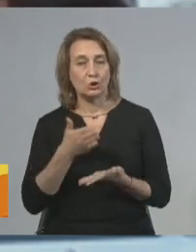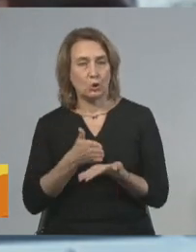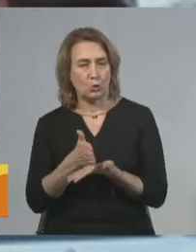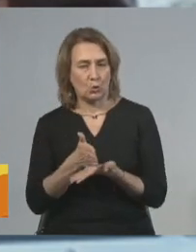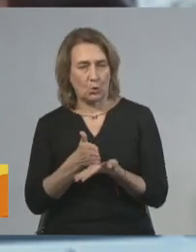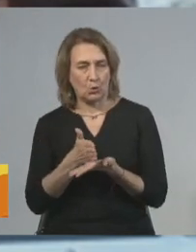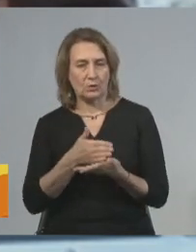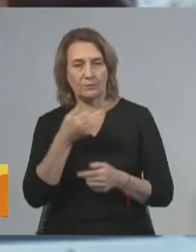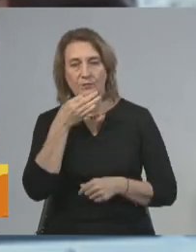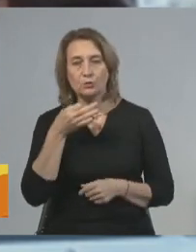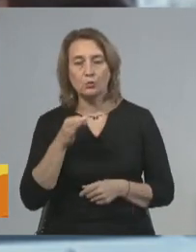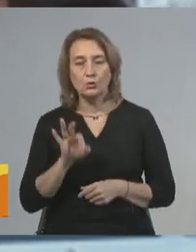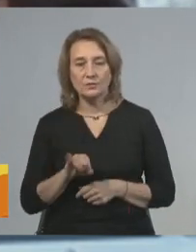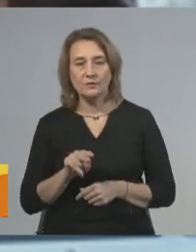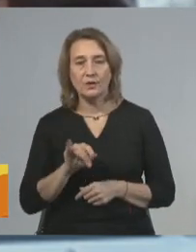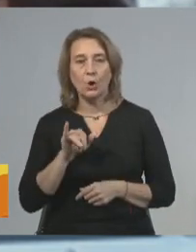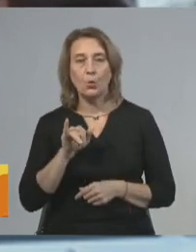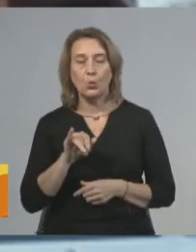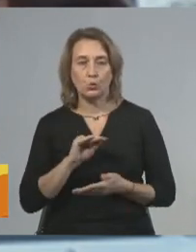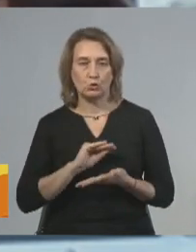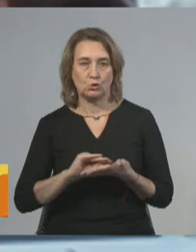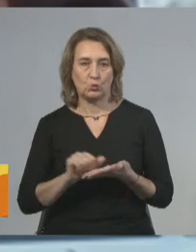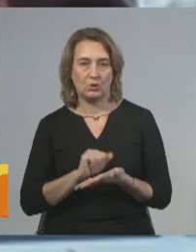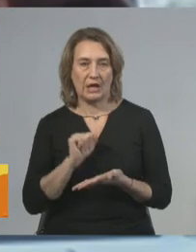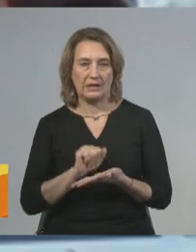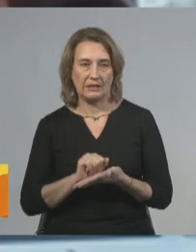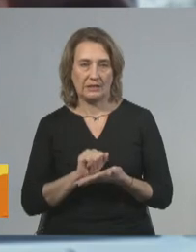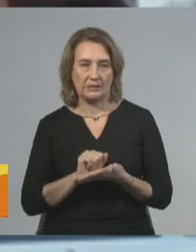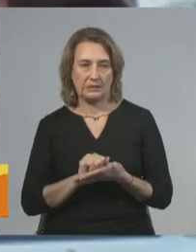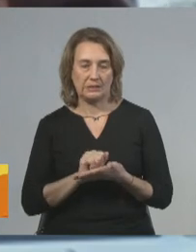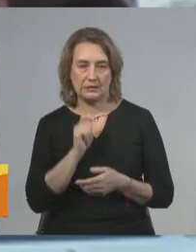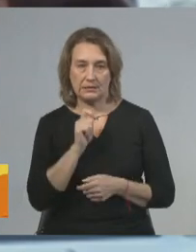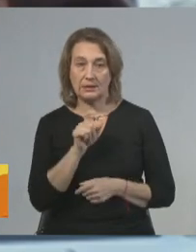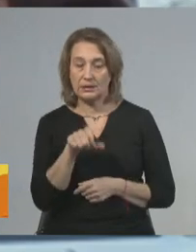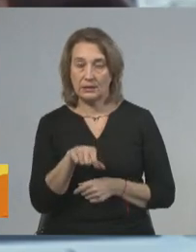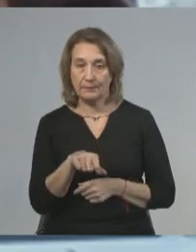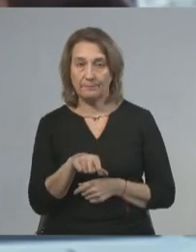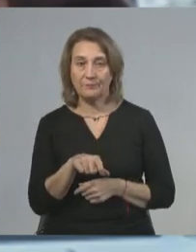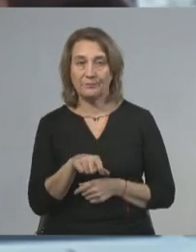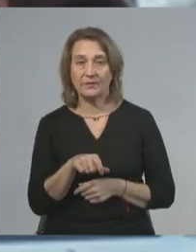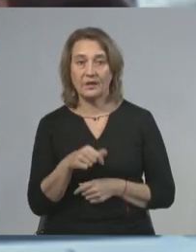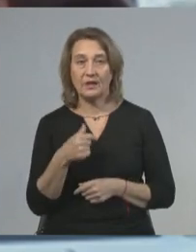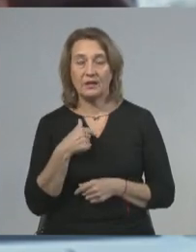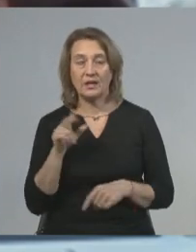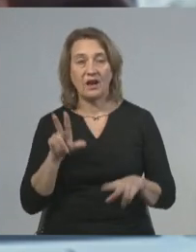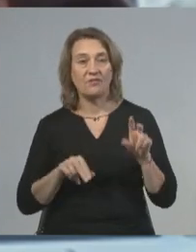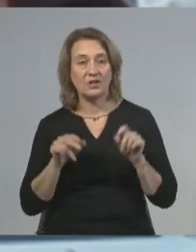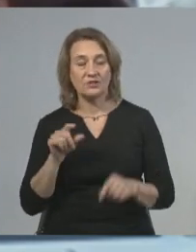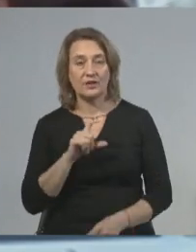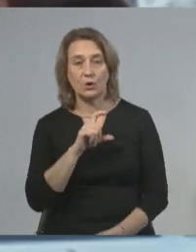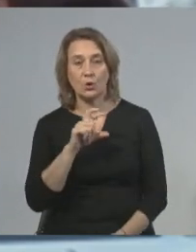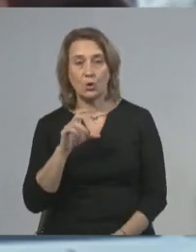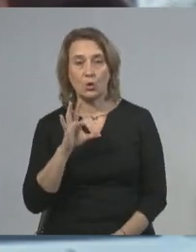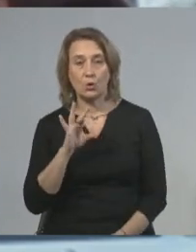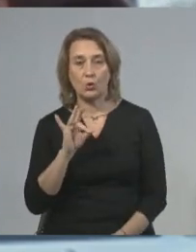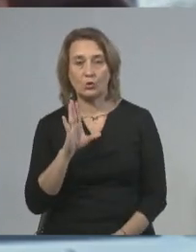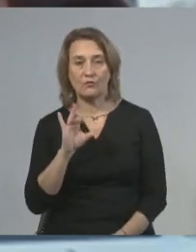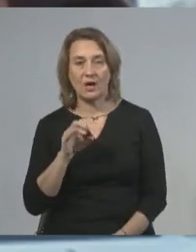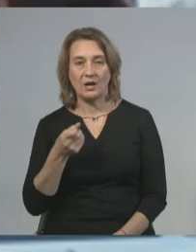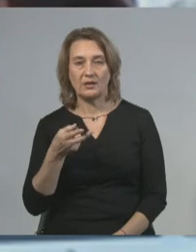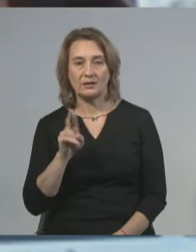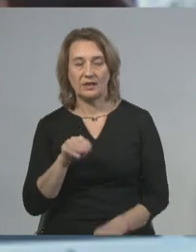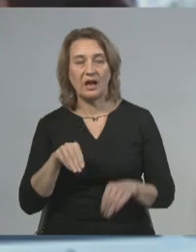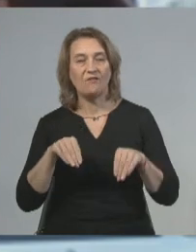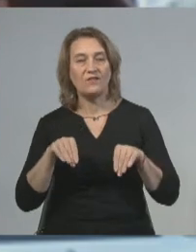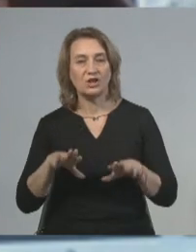working journalist so what i think is crucial in croatia's uh in croatia's background that dealing with this subject is